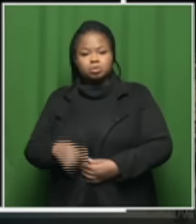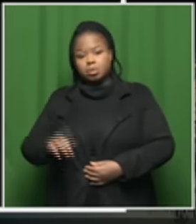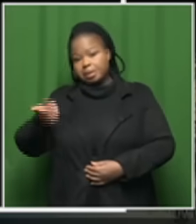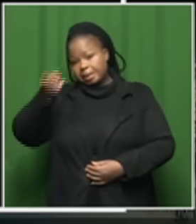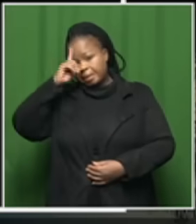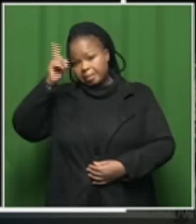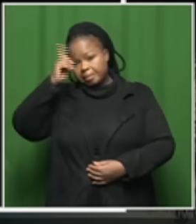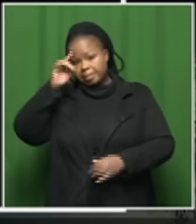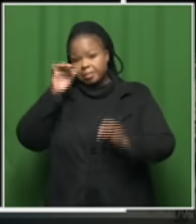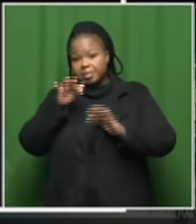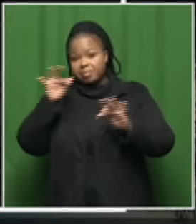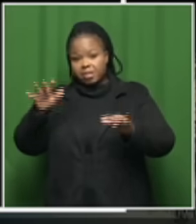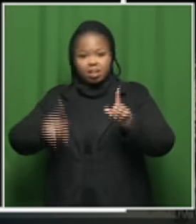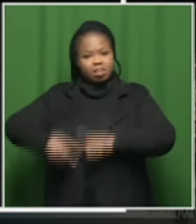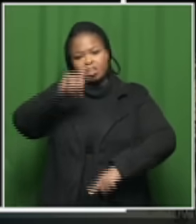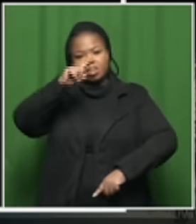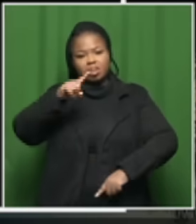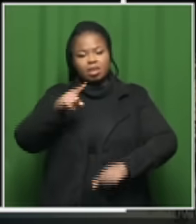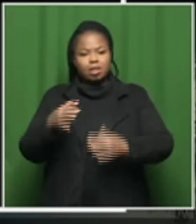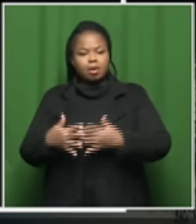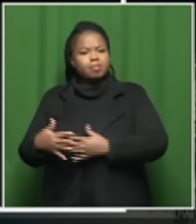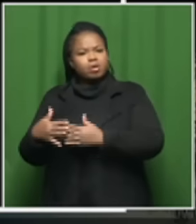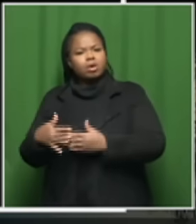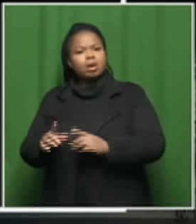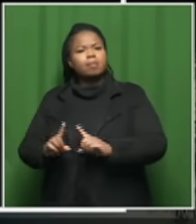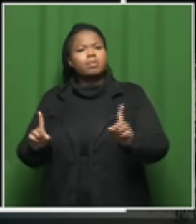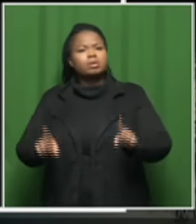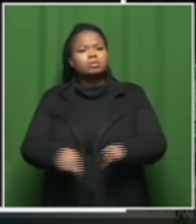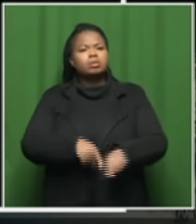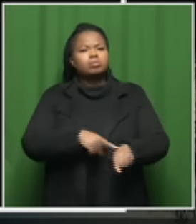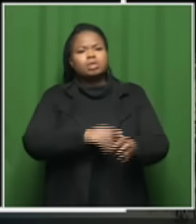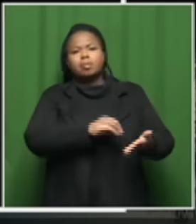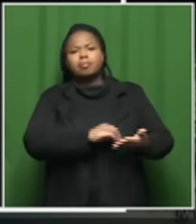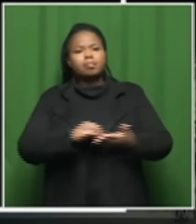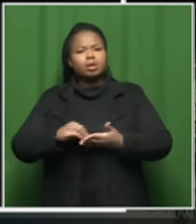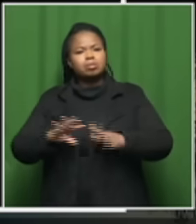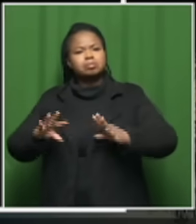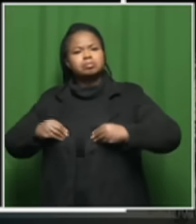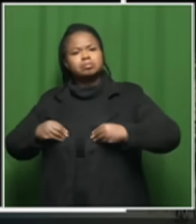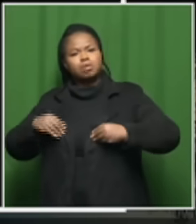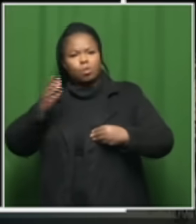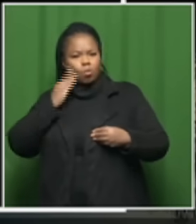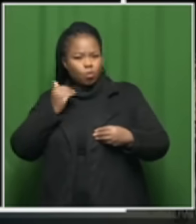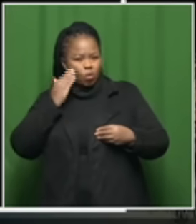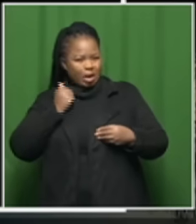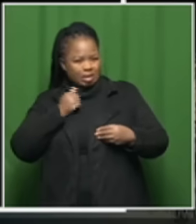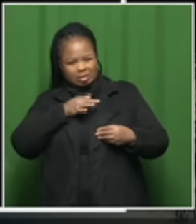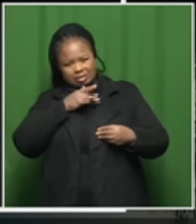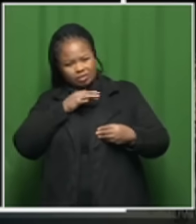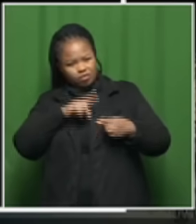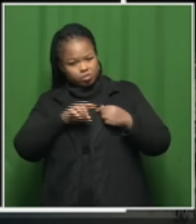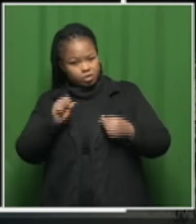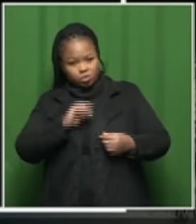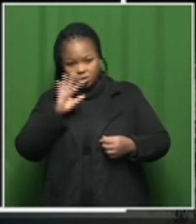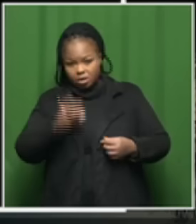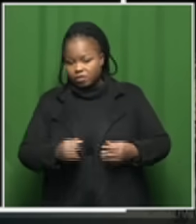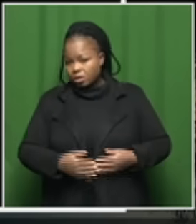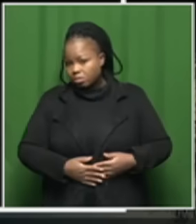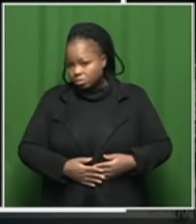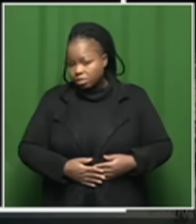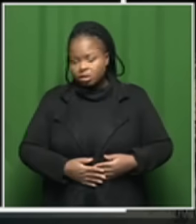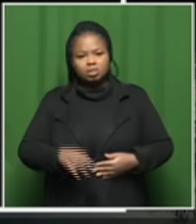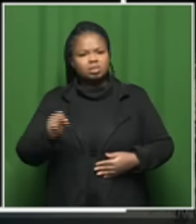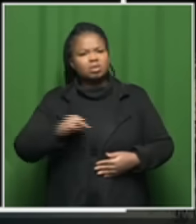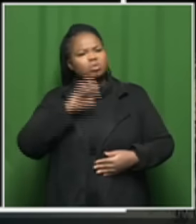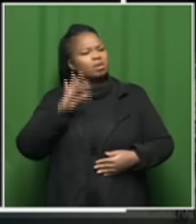black people out of the U.S., but you are accepting white Afrikaners from South Africa when South Africa